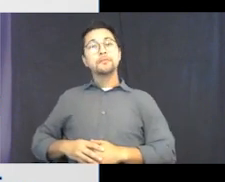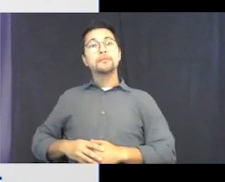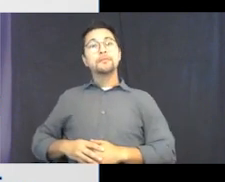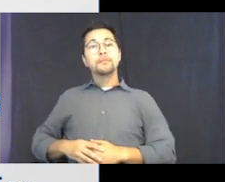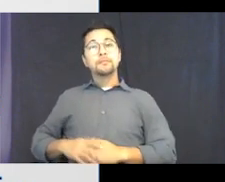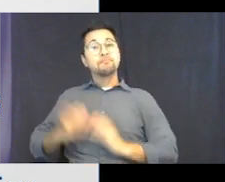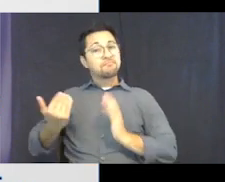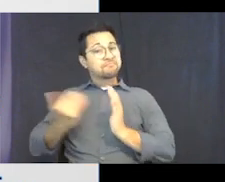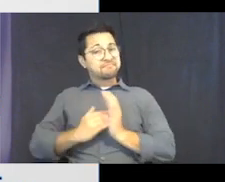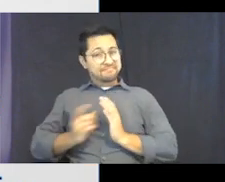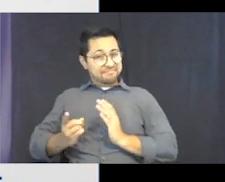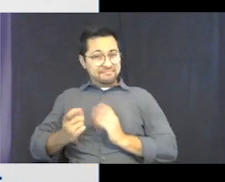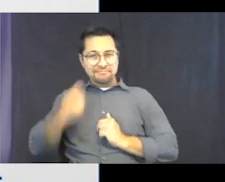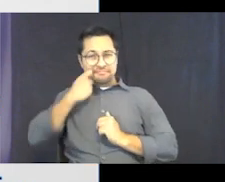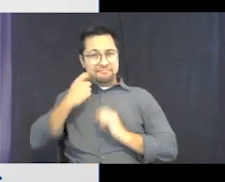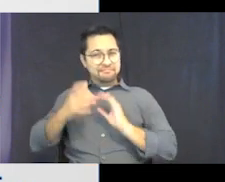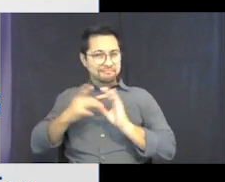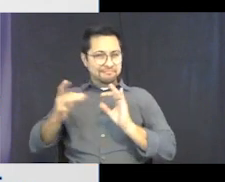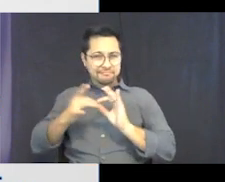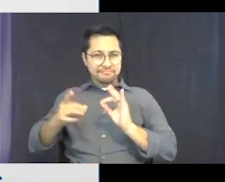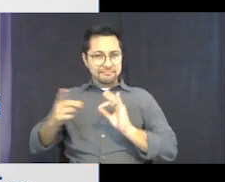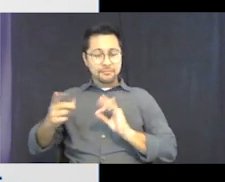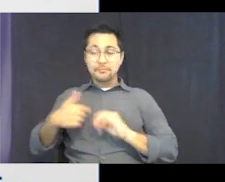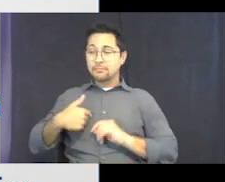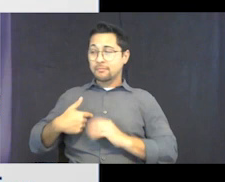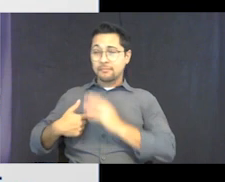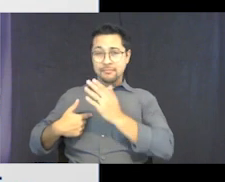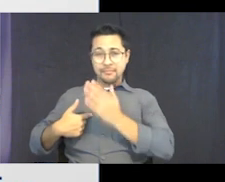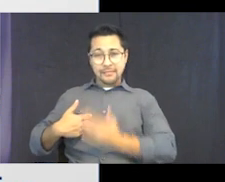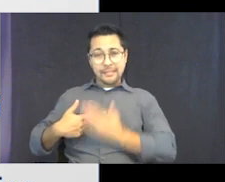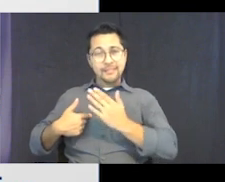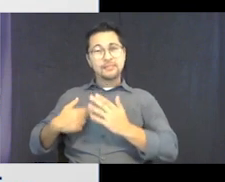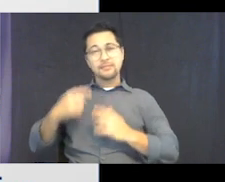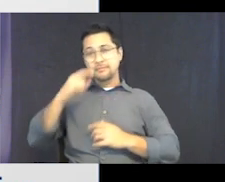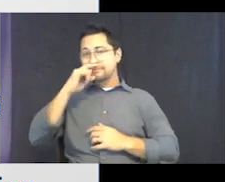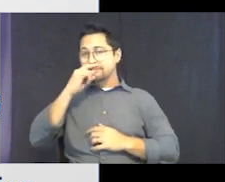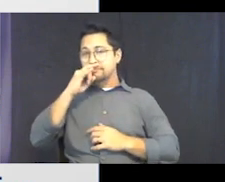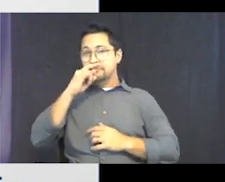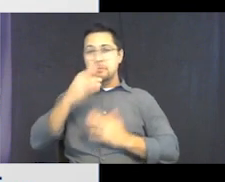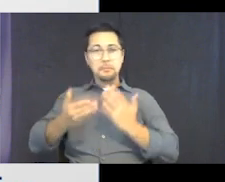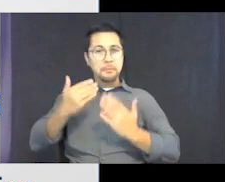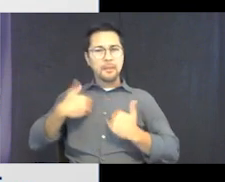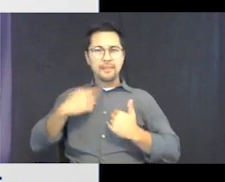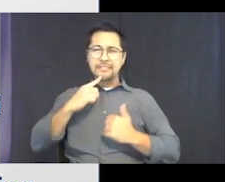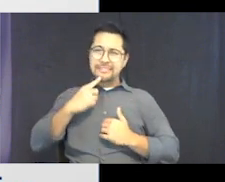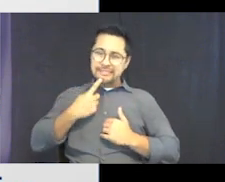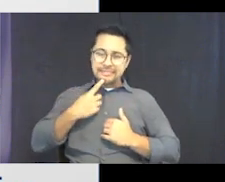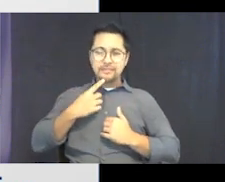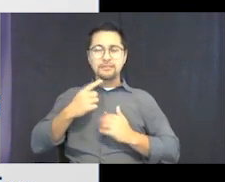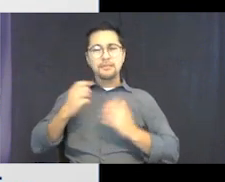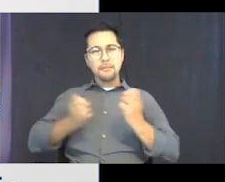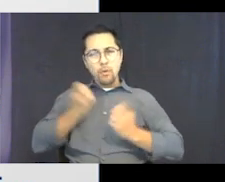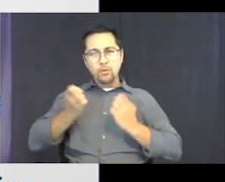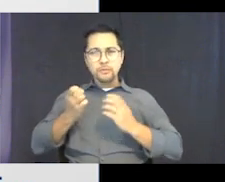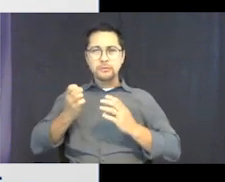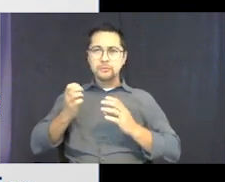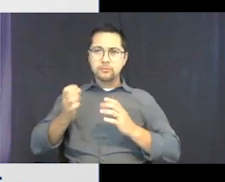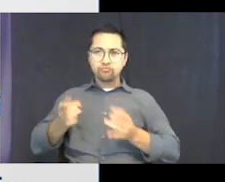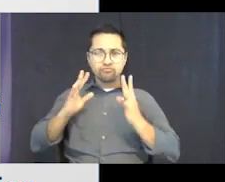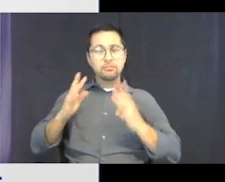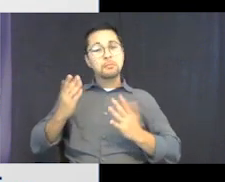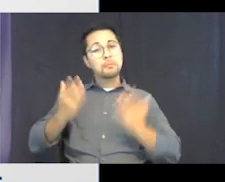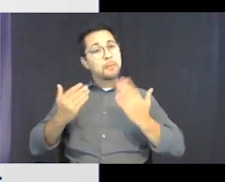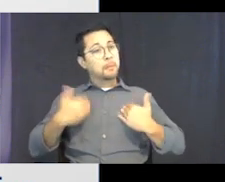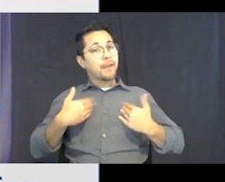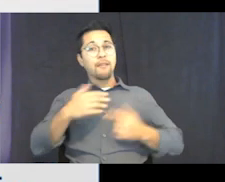And this, again, as I was just describing, these are kiddos that may have severe emotional disturbance. They may have an